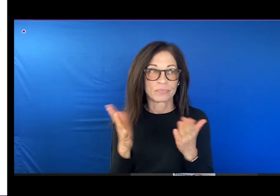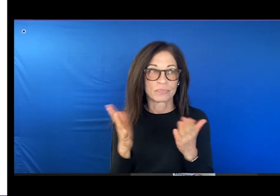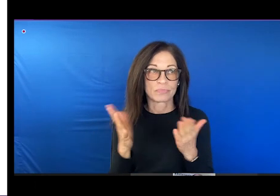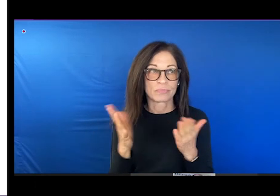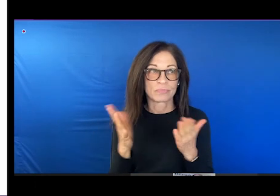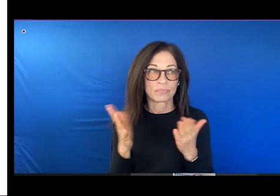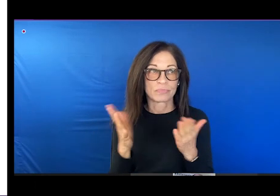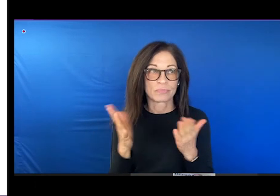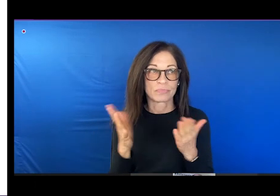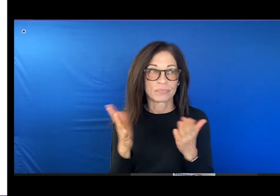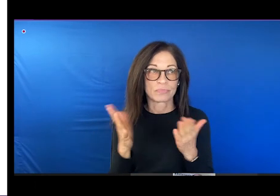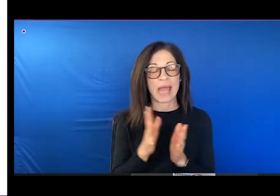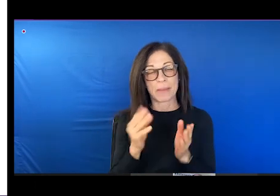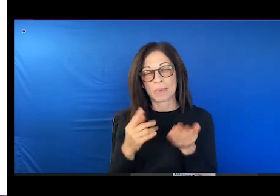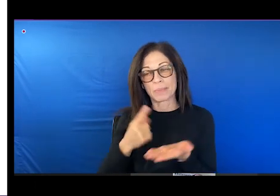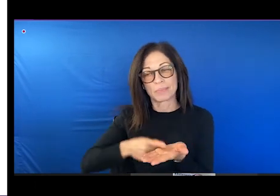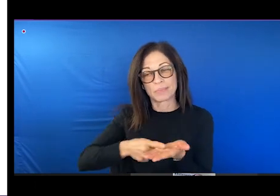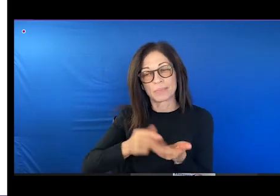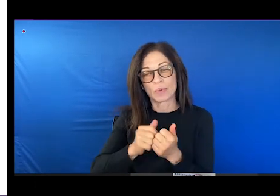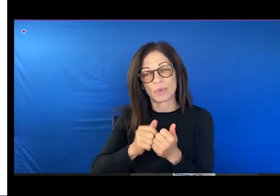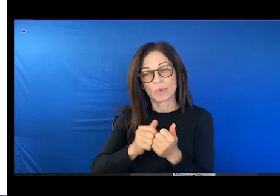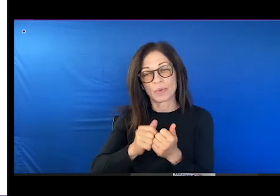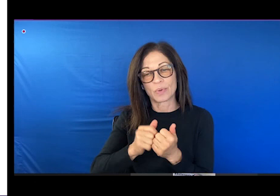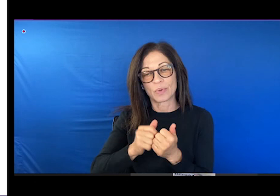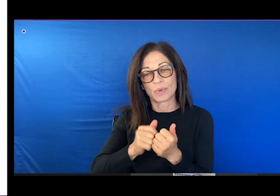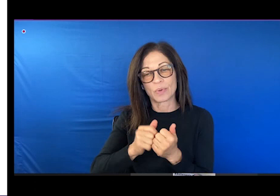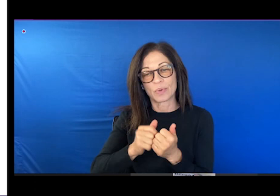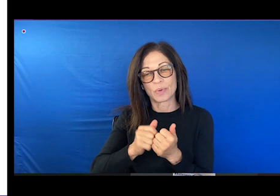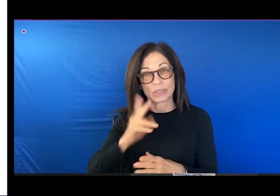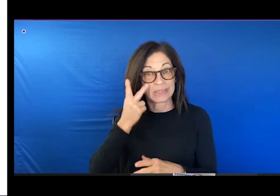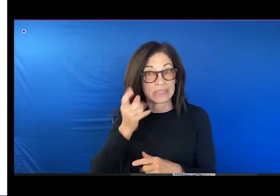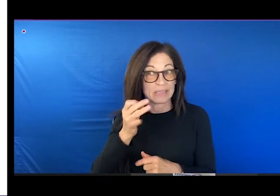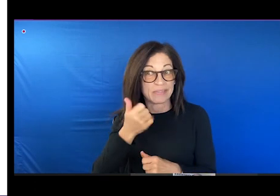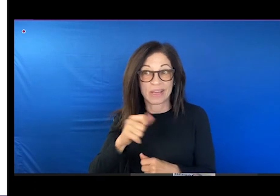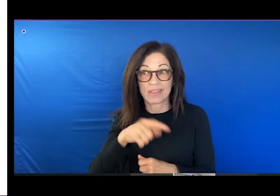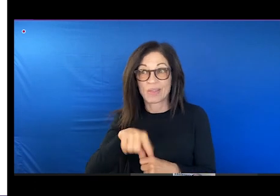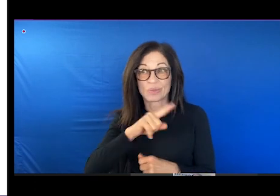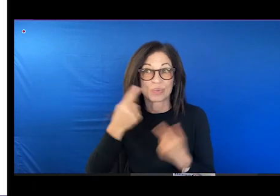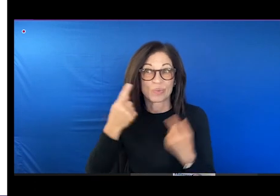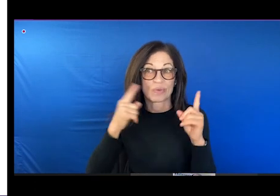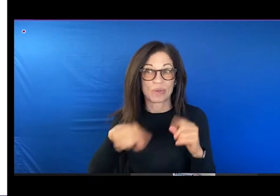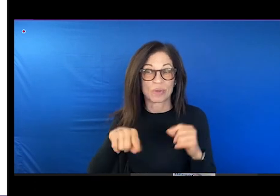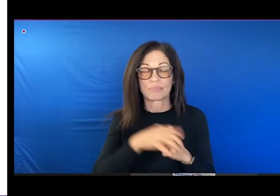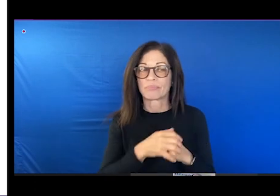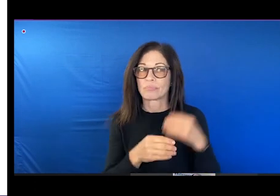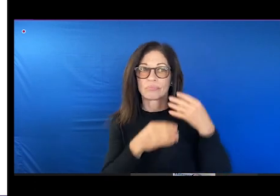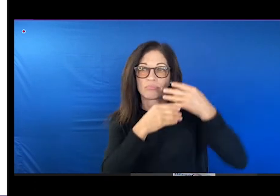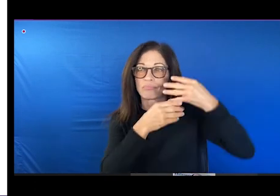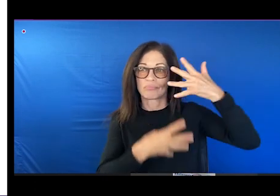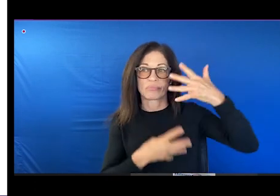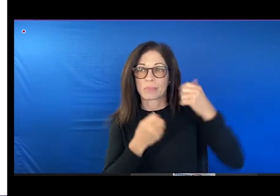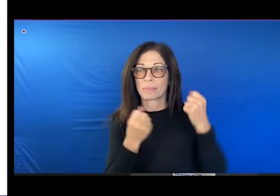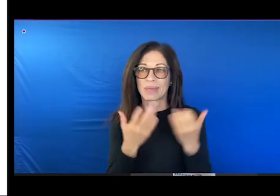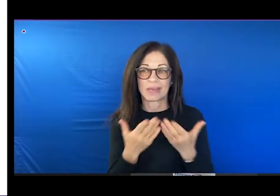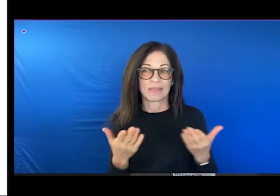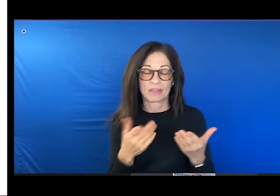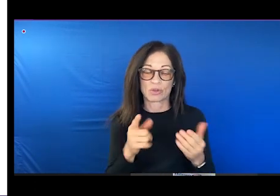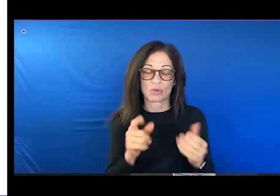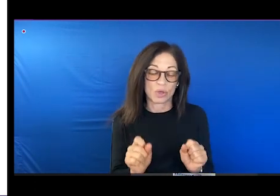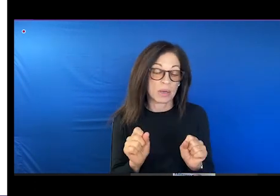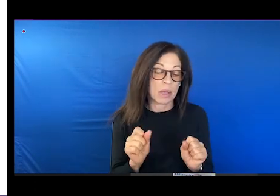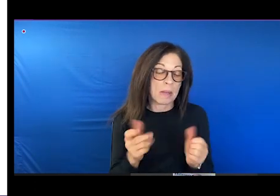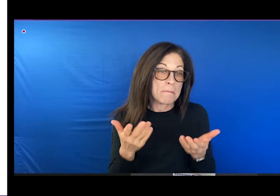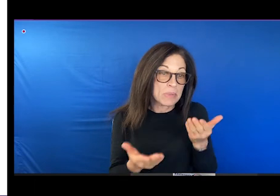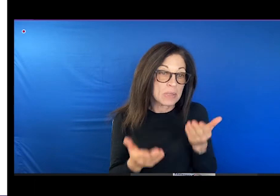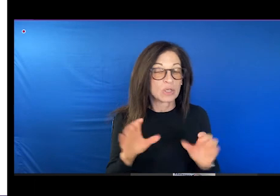around in your own head and with the people that you work with to see whether any of them are viable. That there's a long list of things